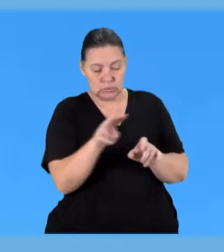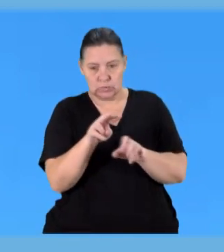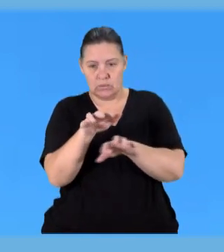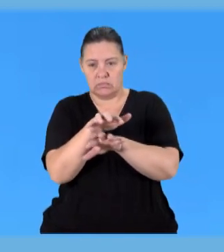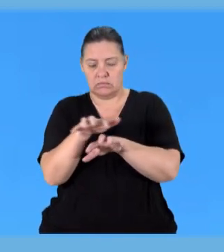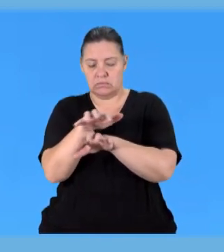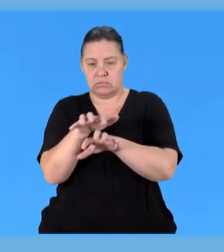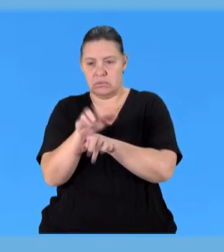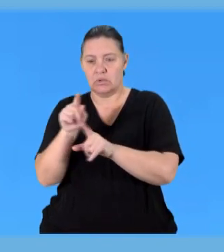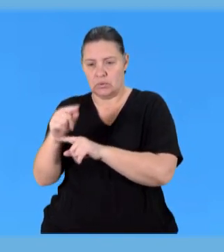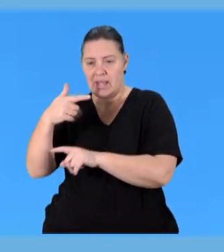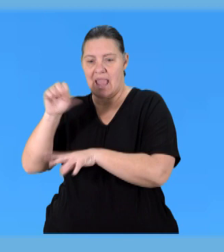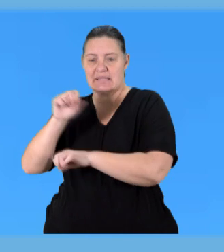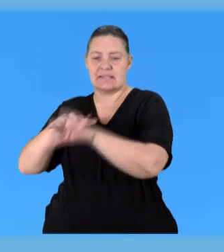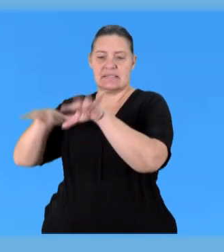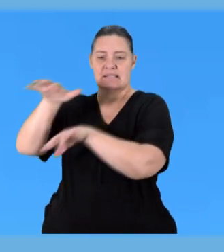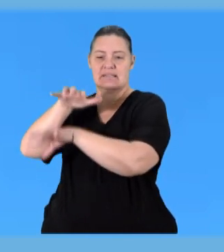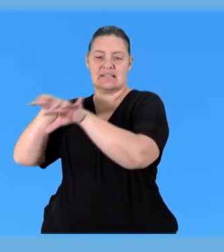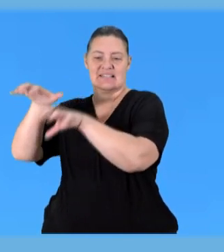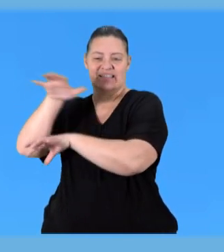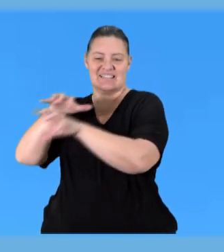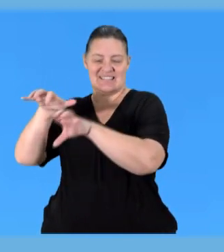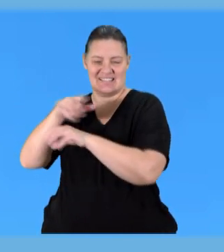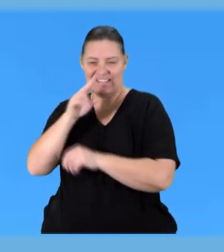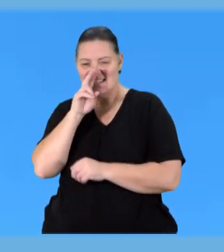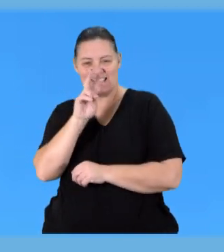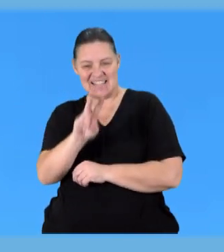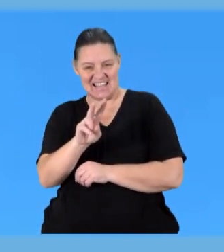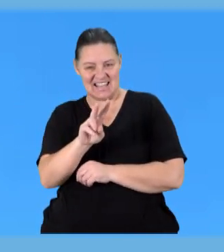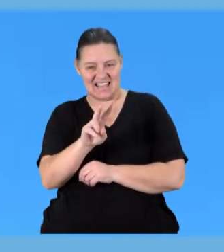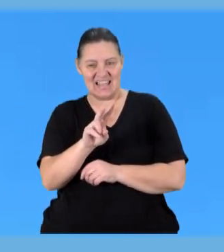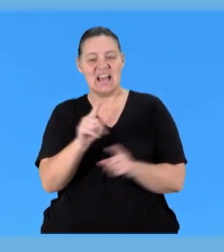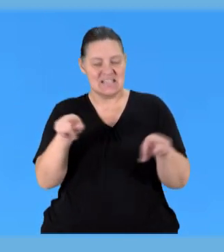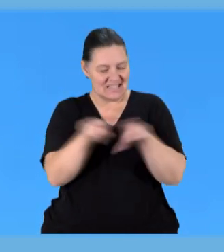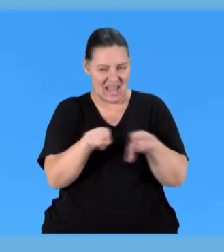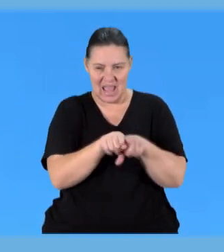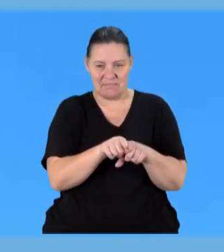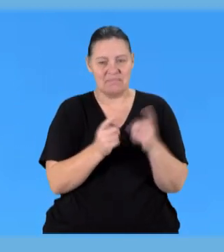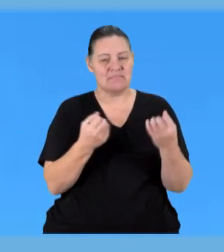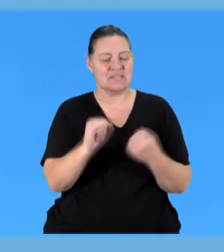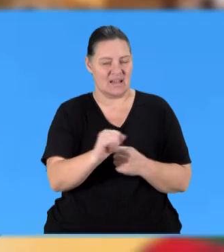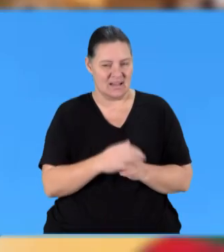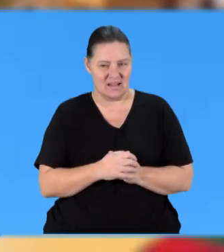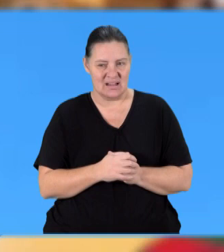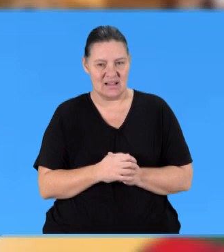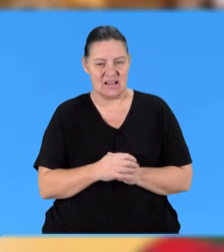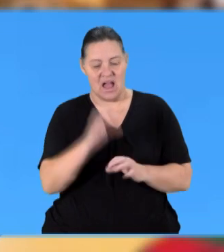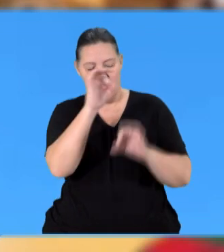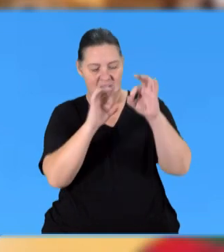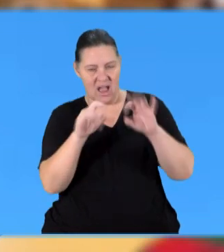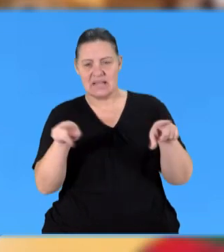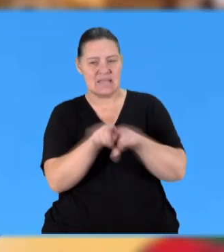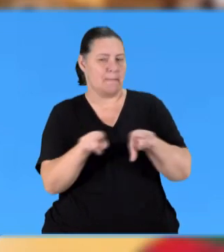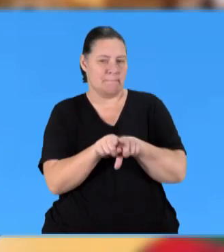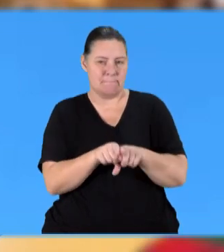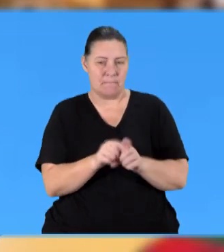liquid to a gas. But then notice that the particles still remain the same. The size of the particles